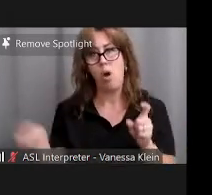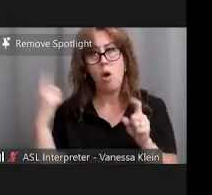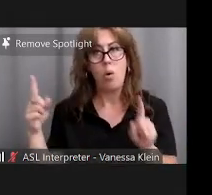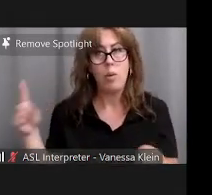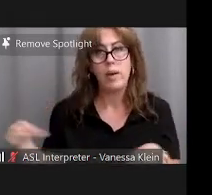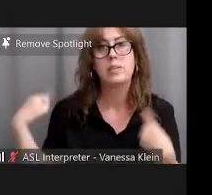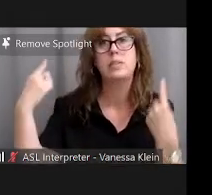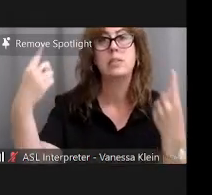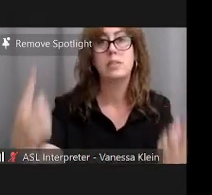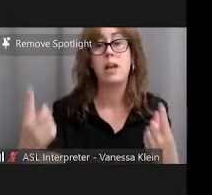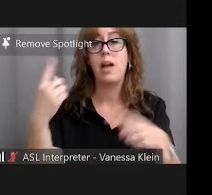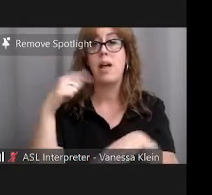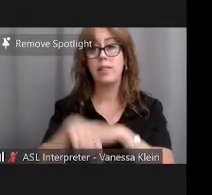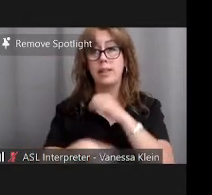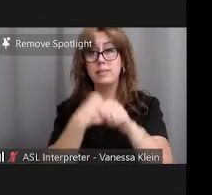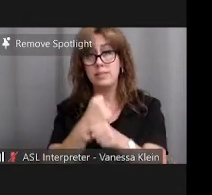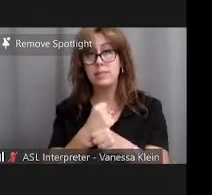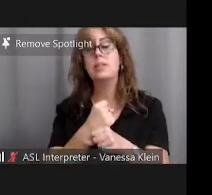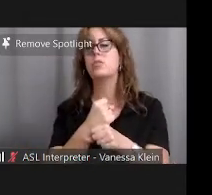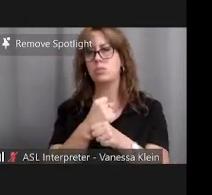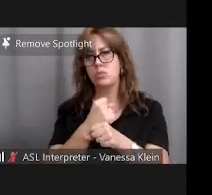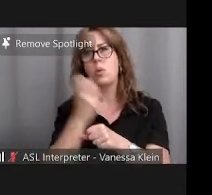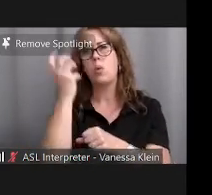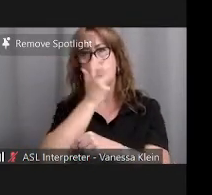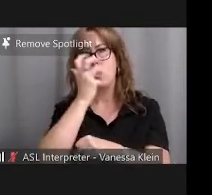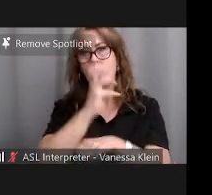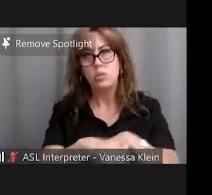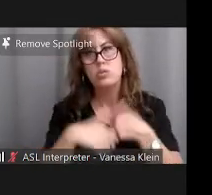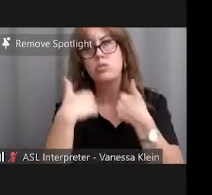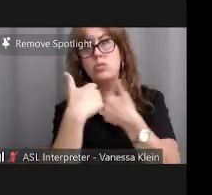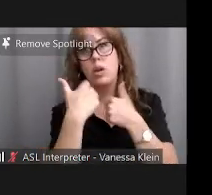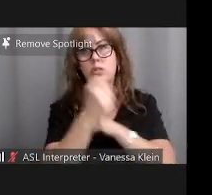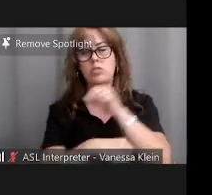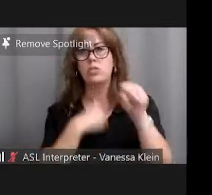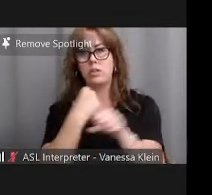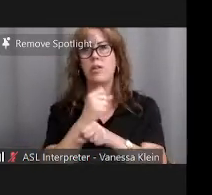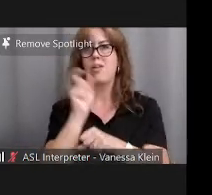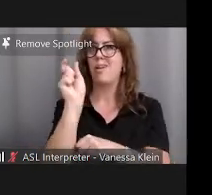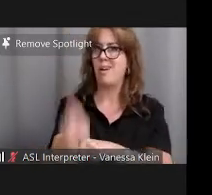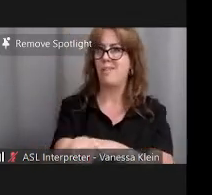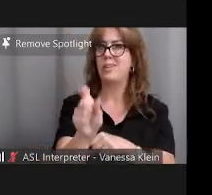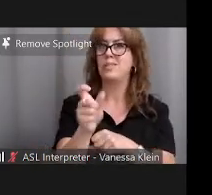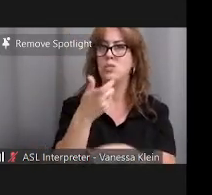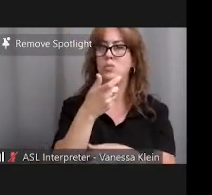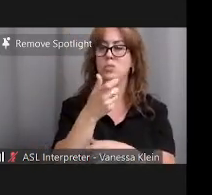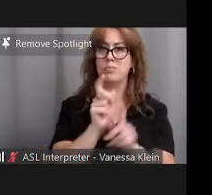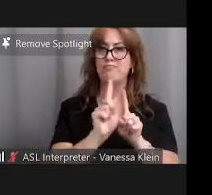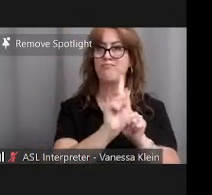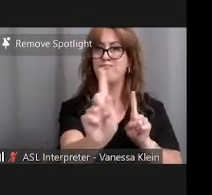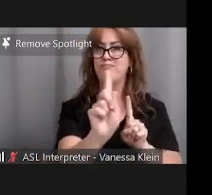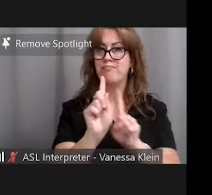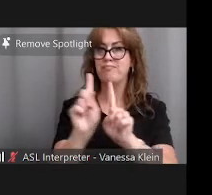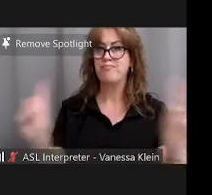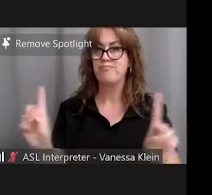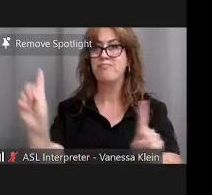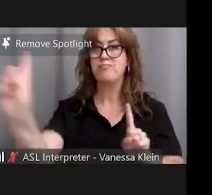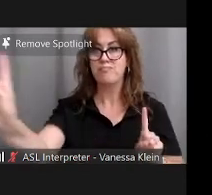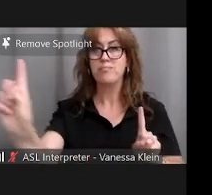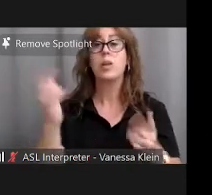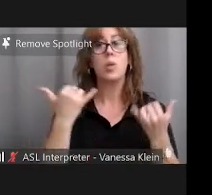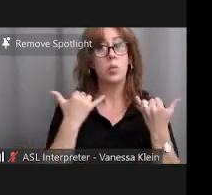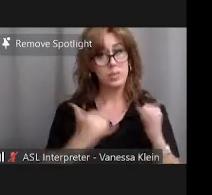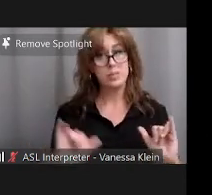even this year, as difficult as it was with social distancing and everything, we still managed to have some in